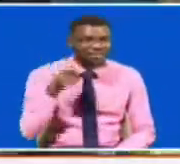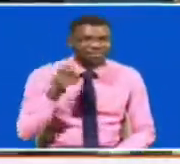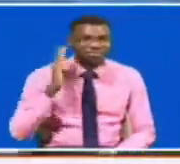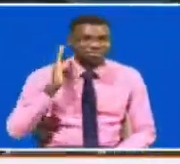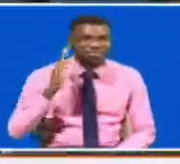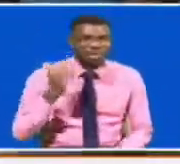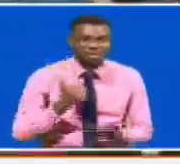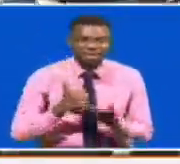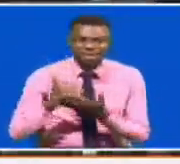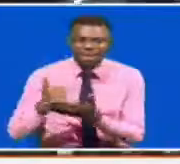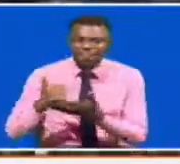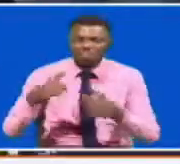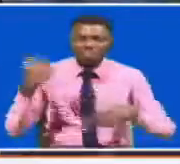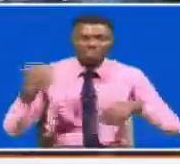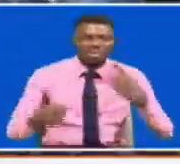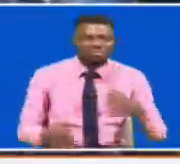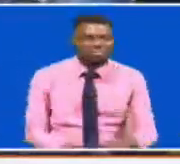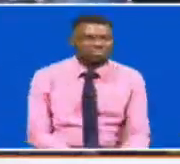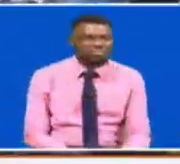him.